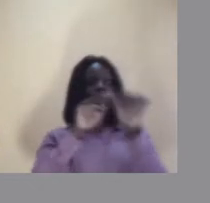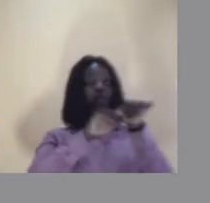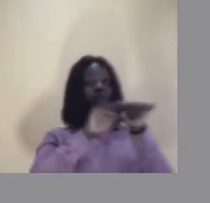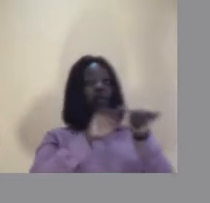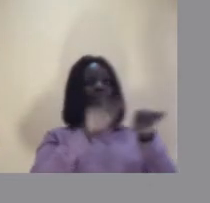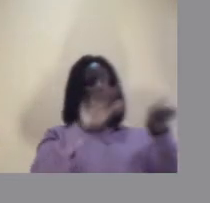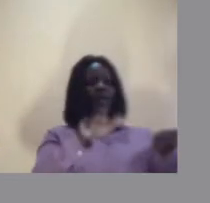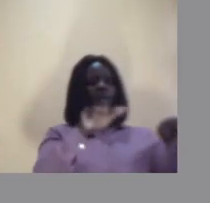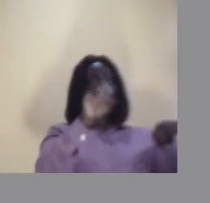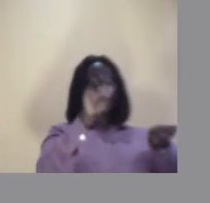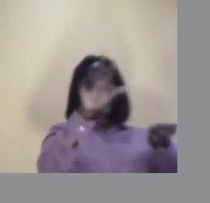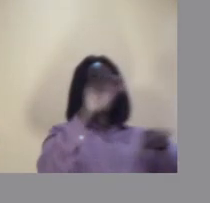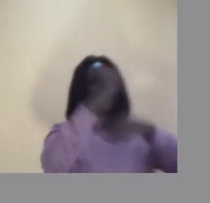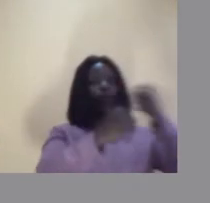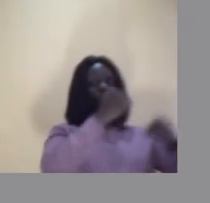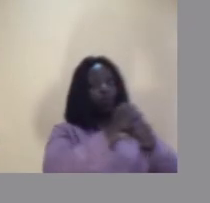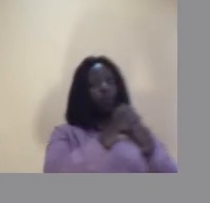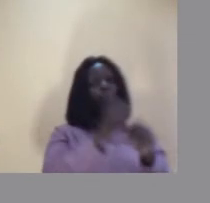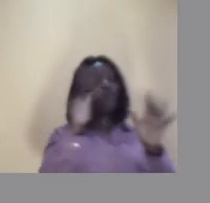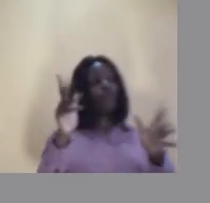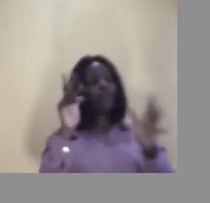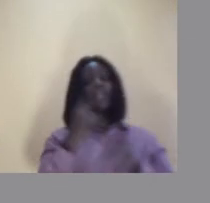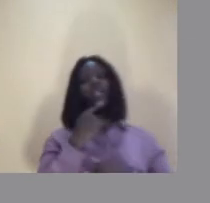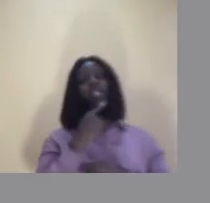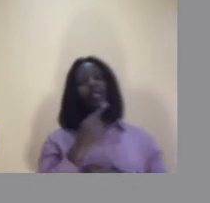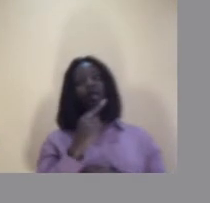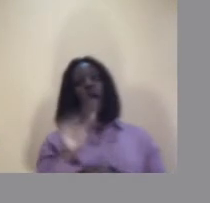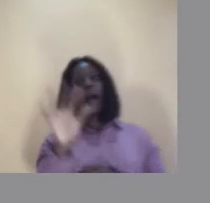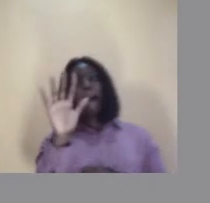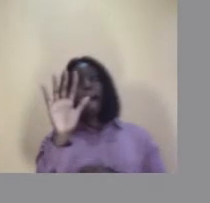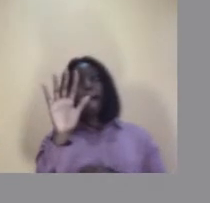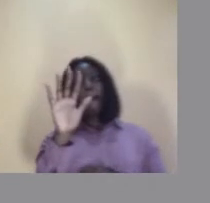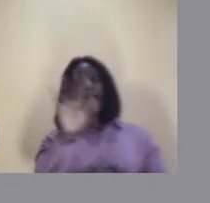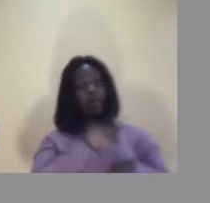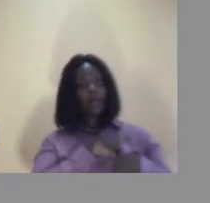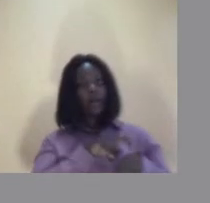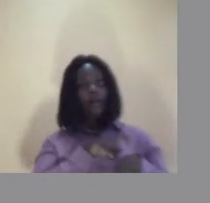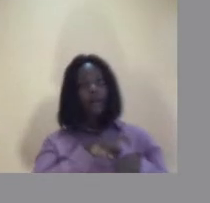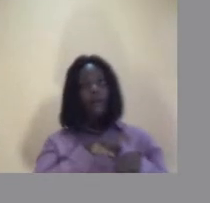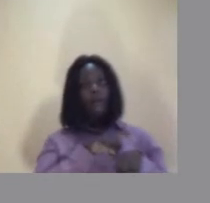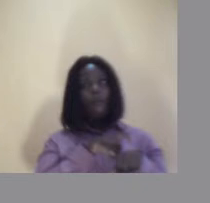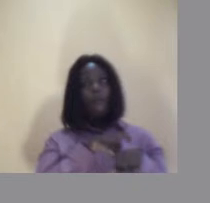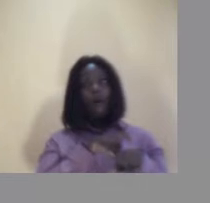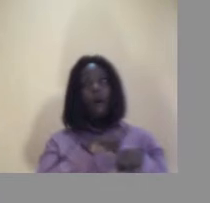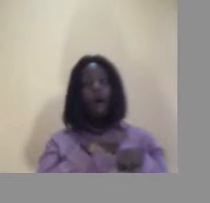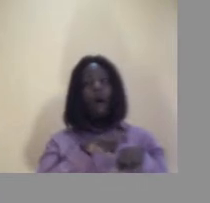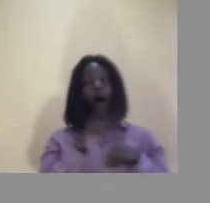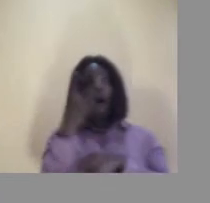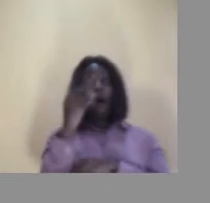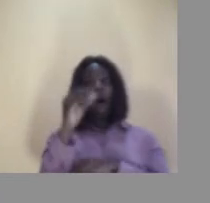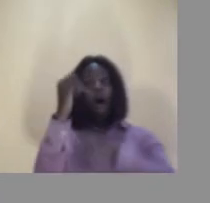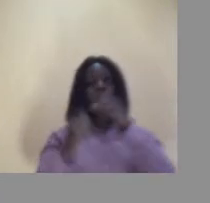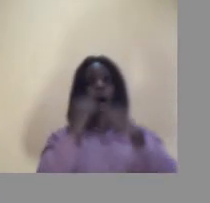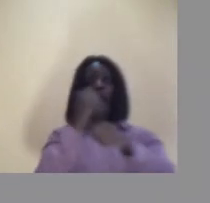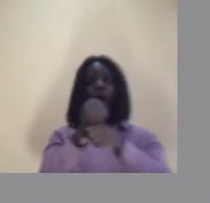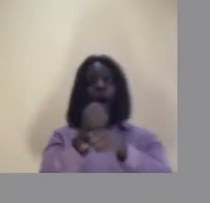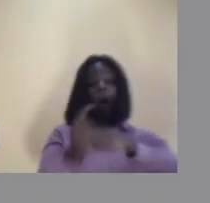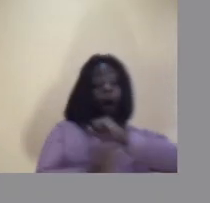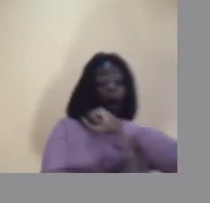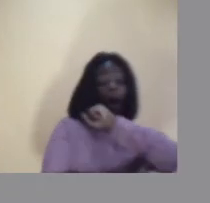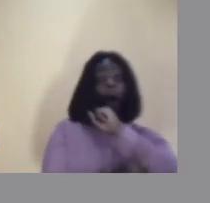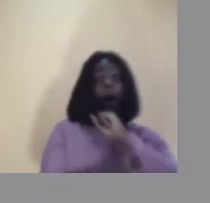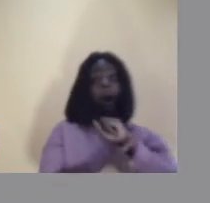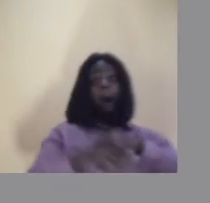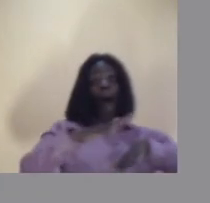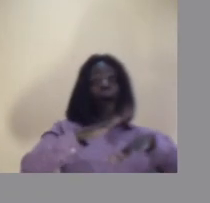1908, it was remarked that it is probably that during the last 20 years, more money per head